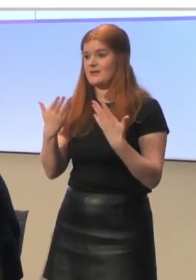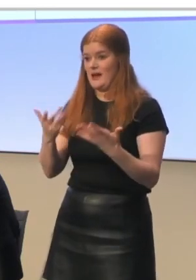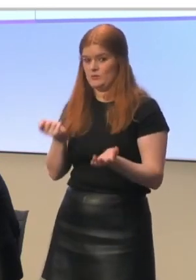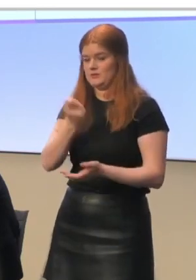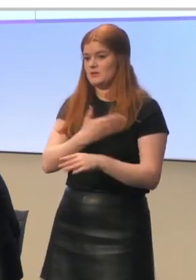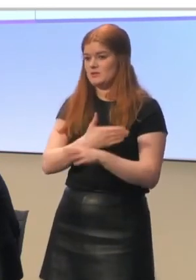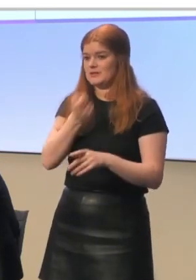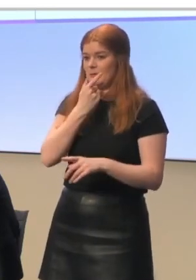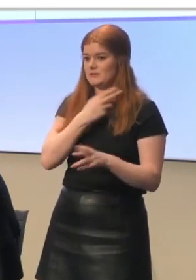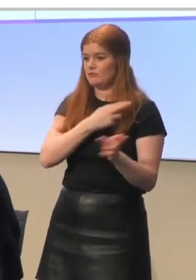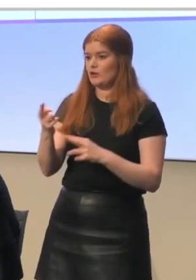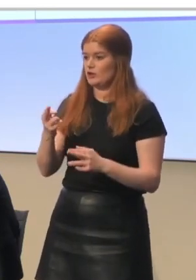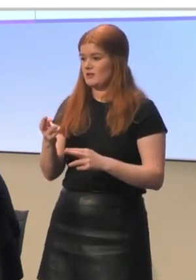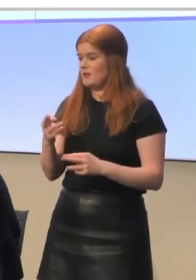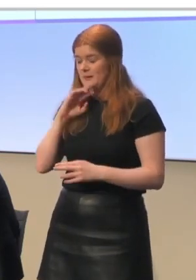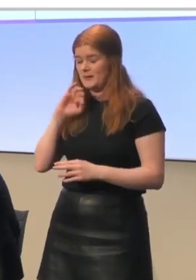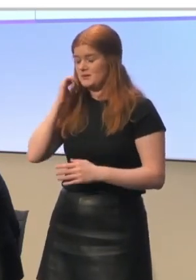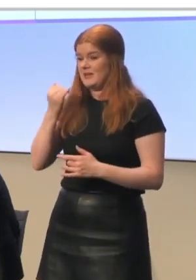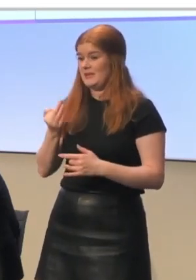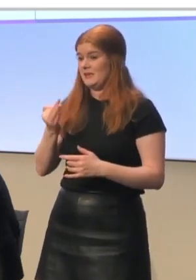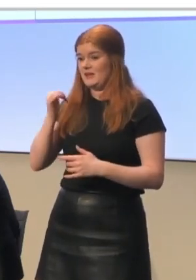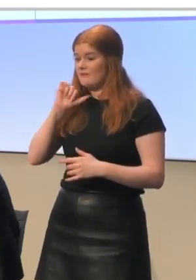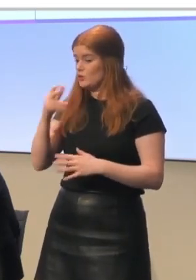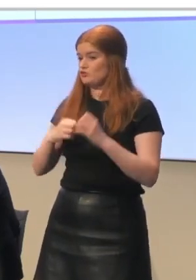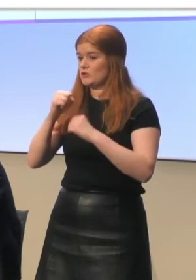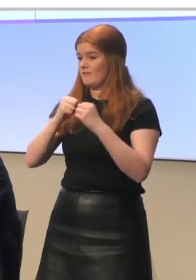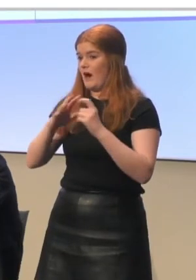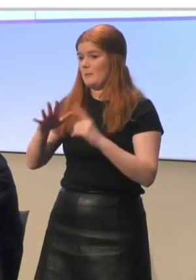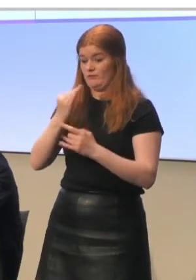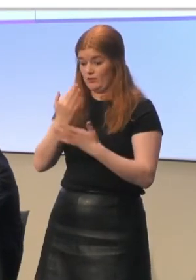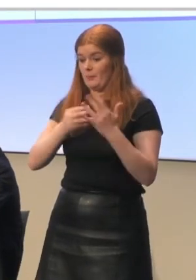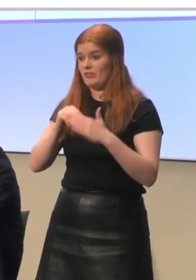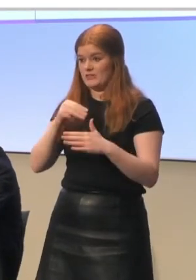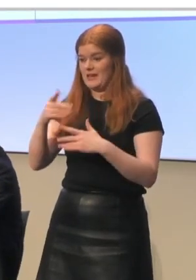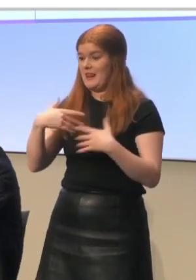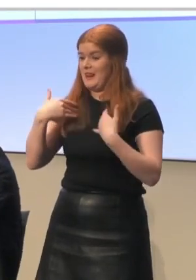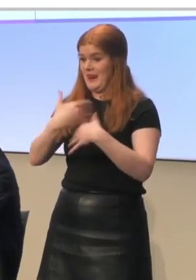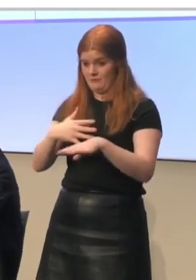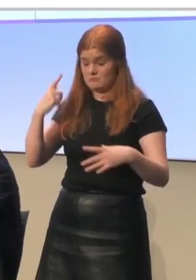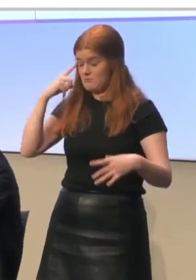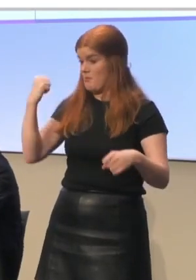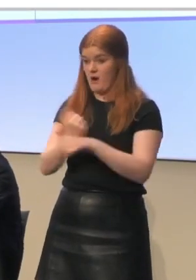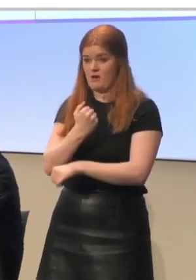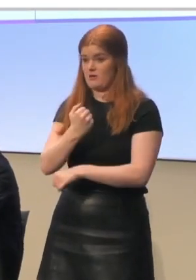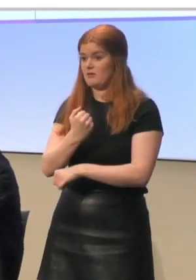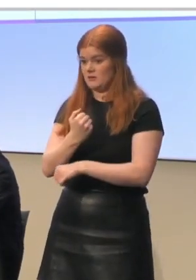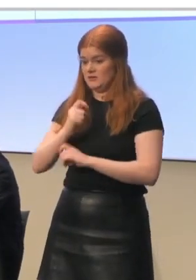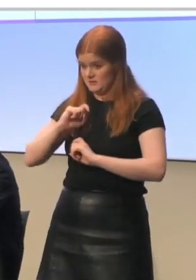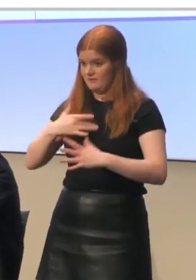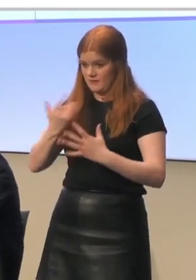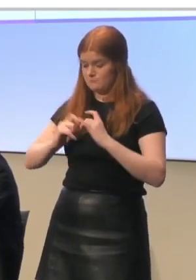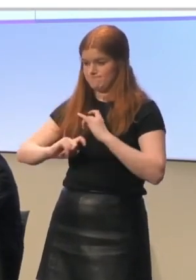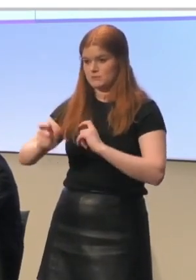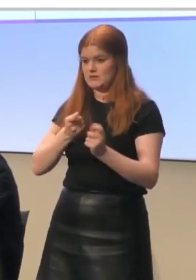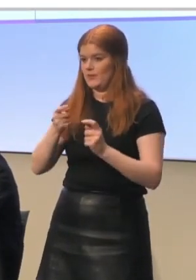medicated. The outcomes of not having that structured environment for several months have actually left scars, and we're still dealing with that now, and